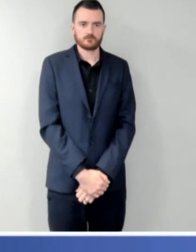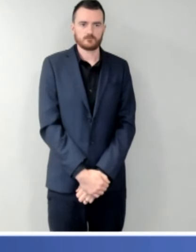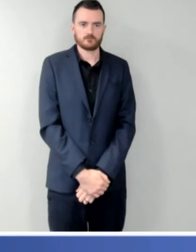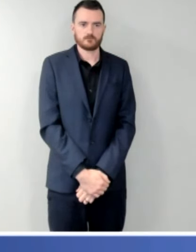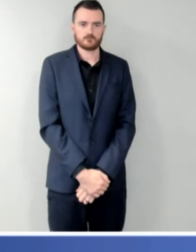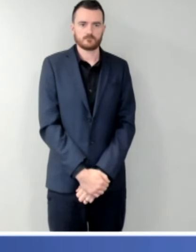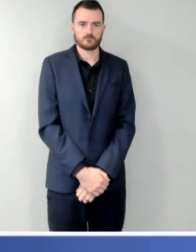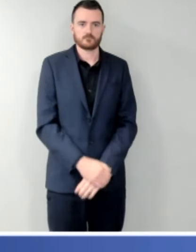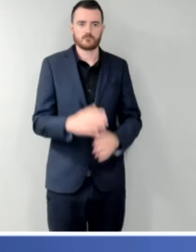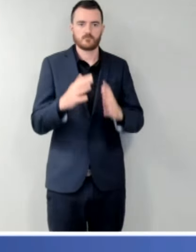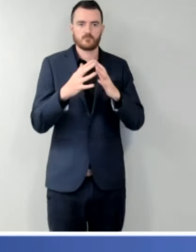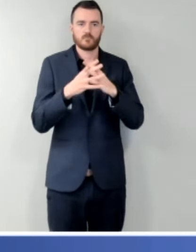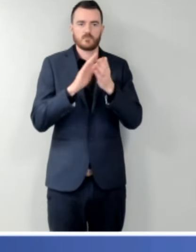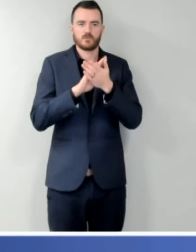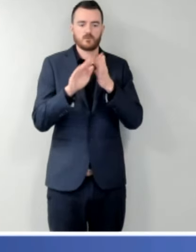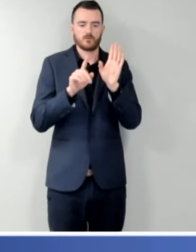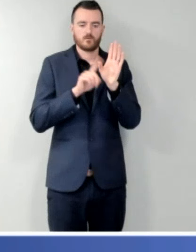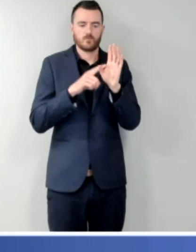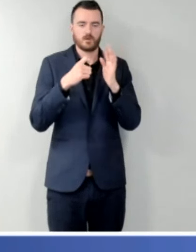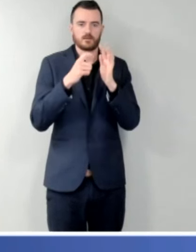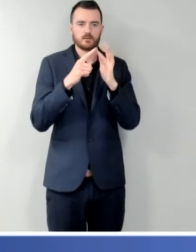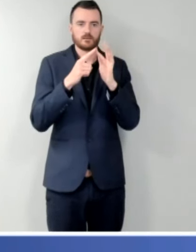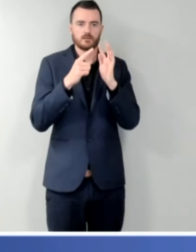Wai Keong Gary Lee,